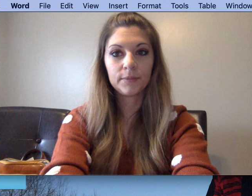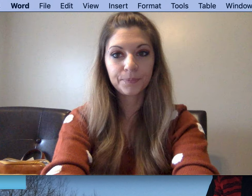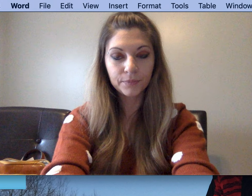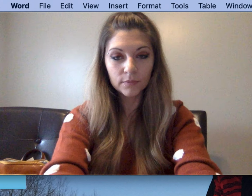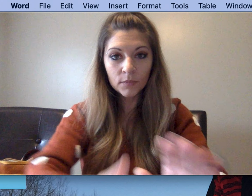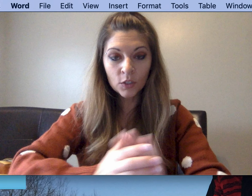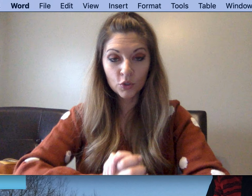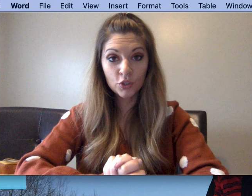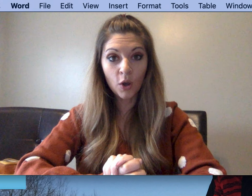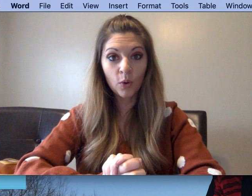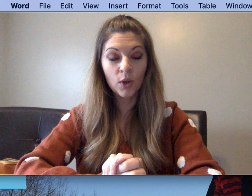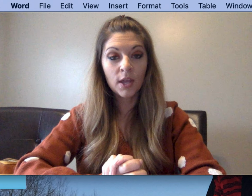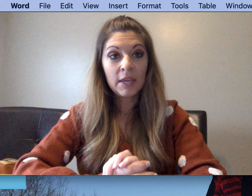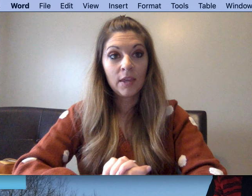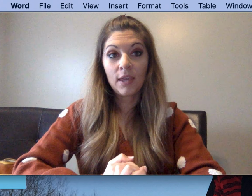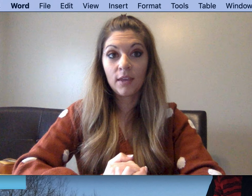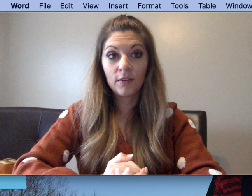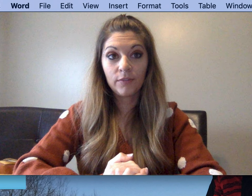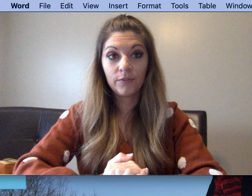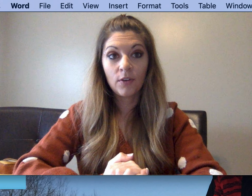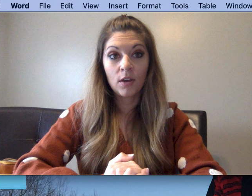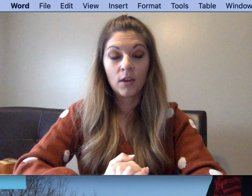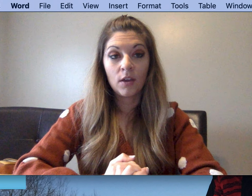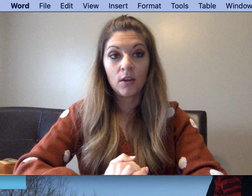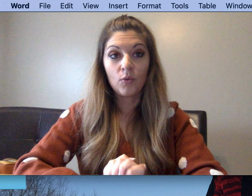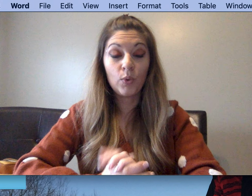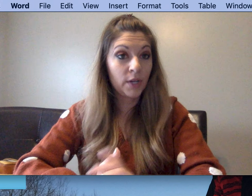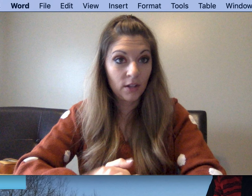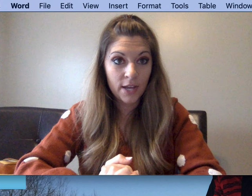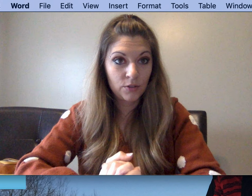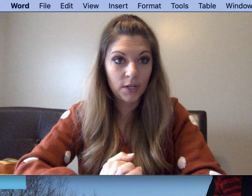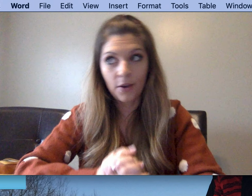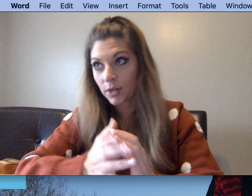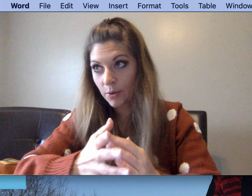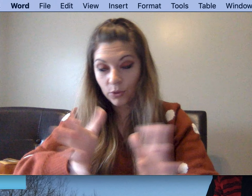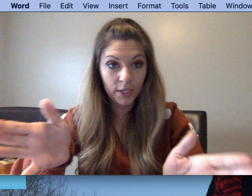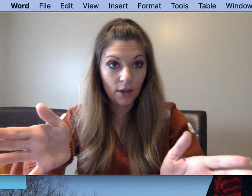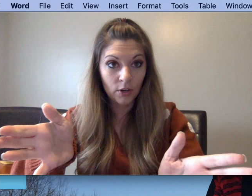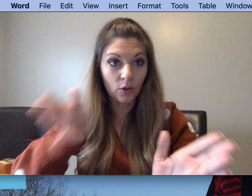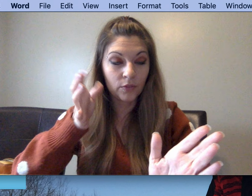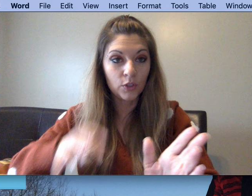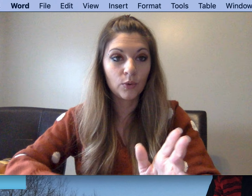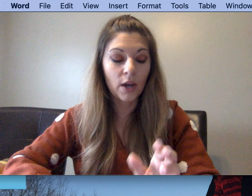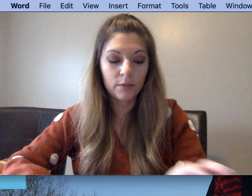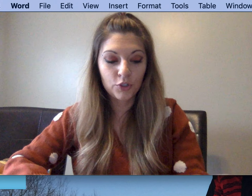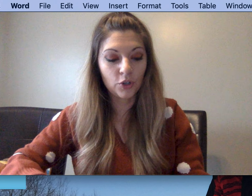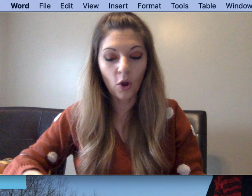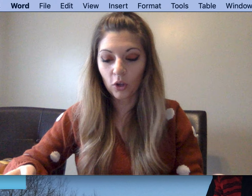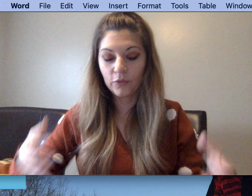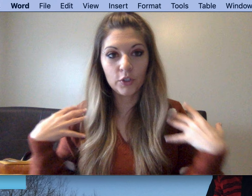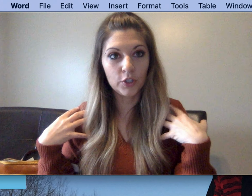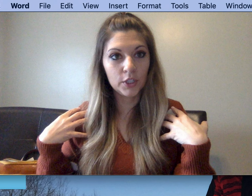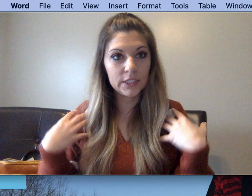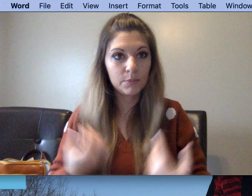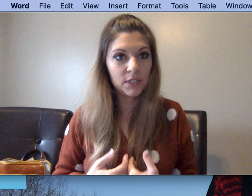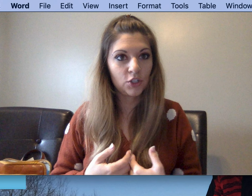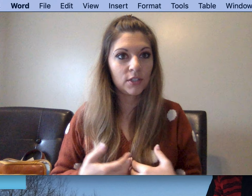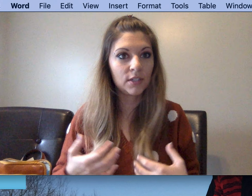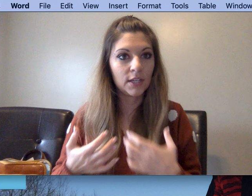doing. So if we were in class right now and I would look out at all of you, I'm sure all of